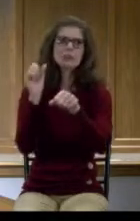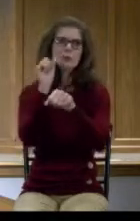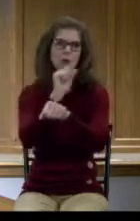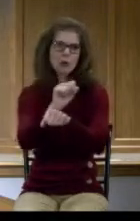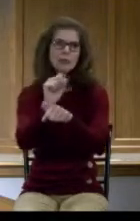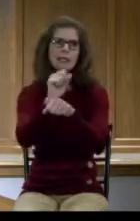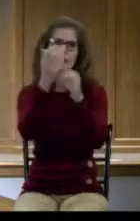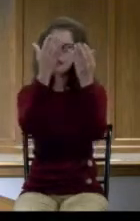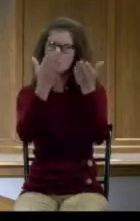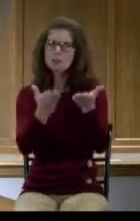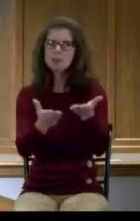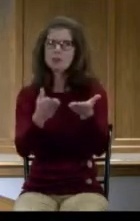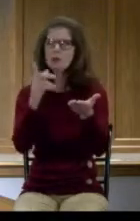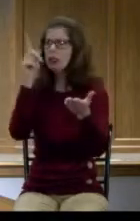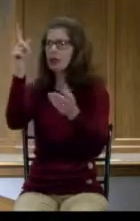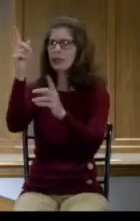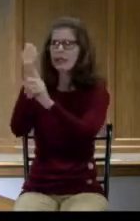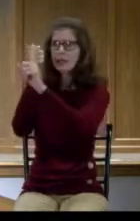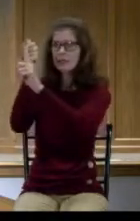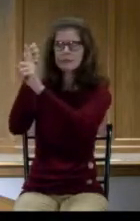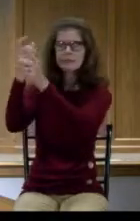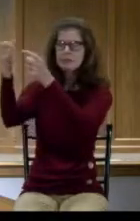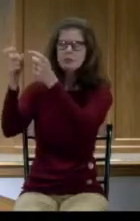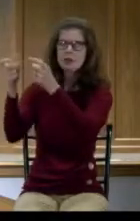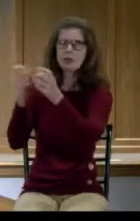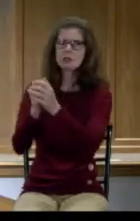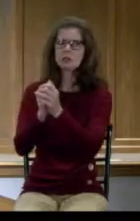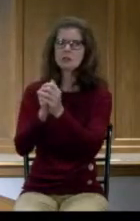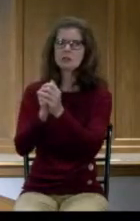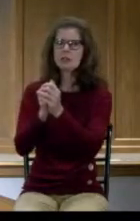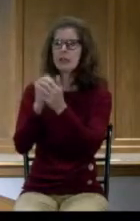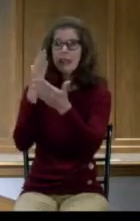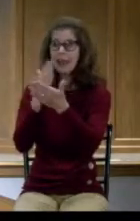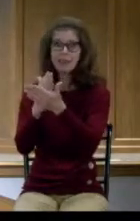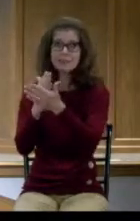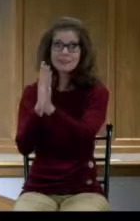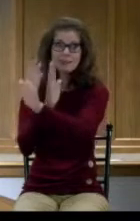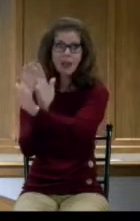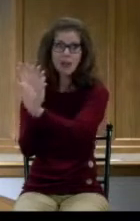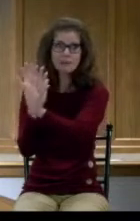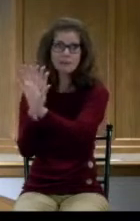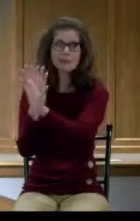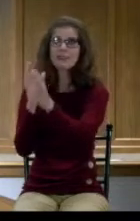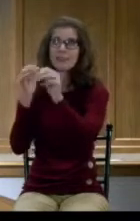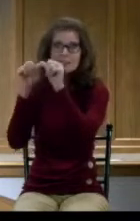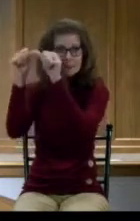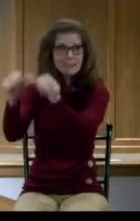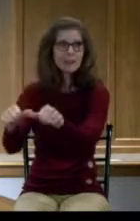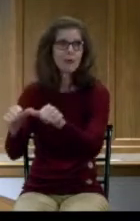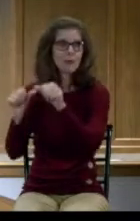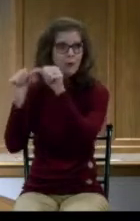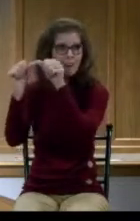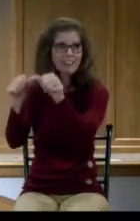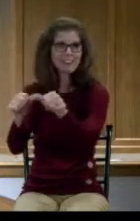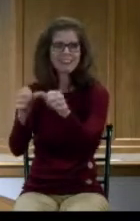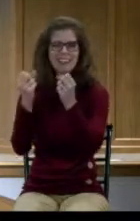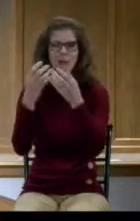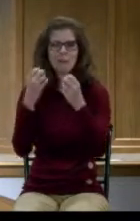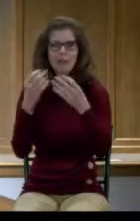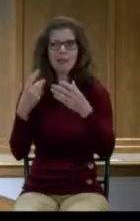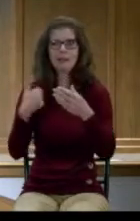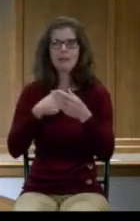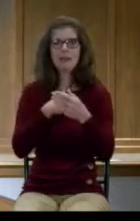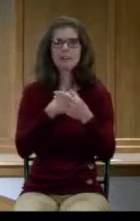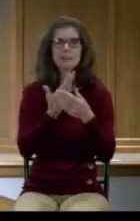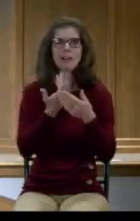spiritual formation, and he hasn't stopped working. And so, yes, many of us have gone into hibernation